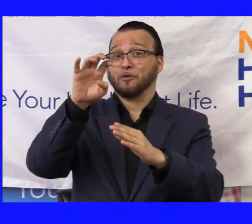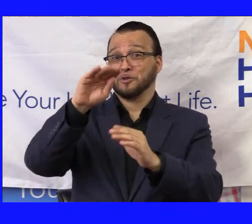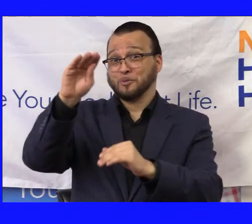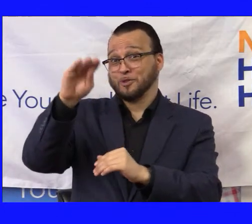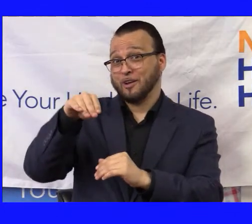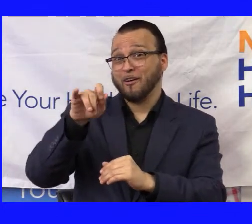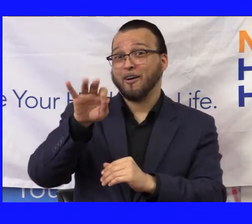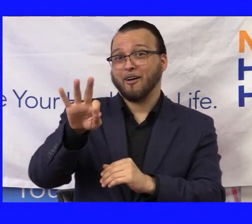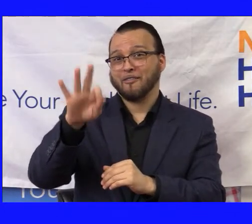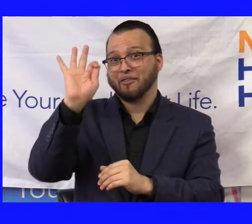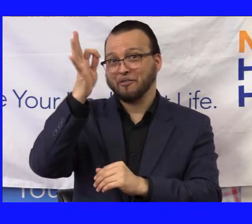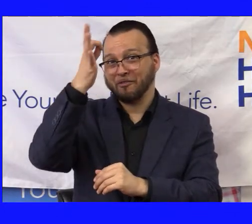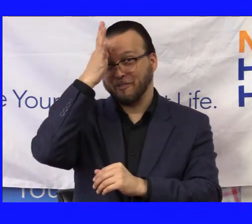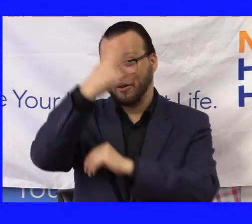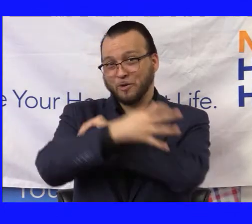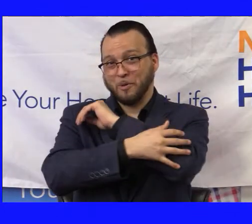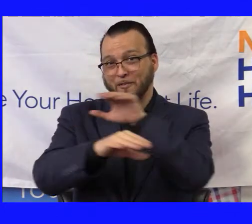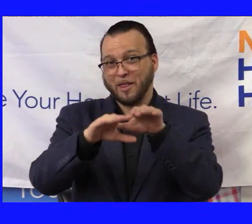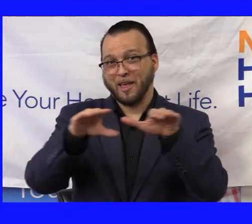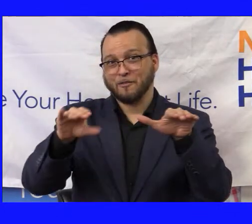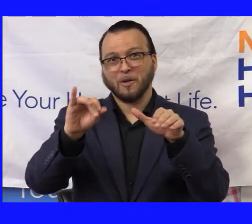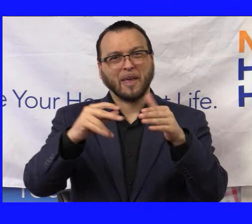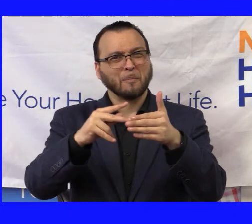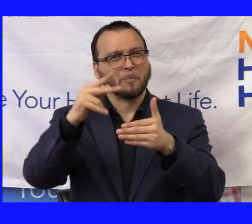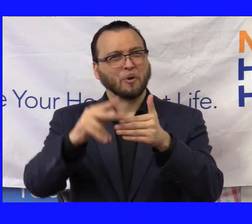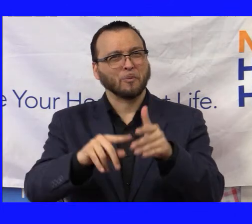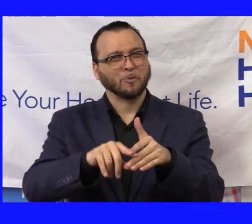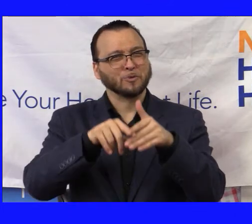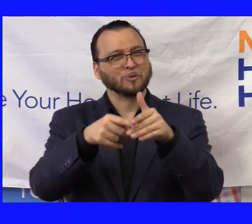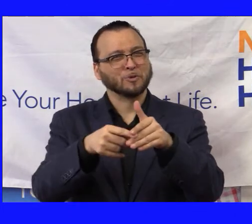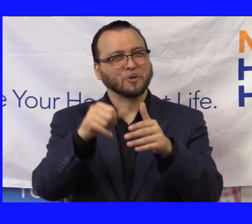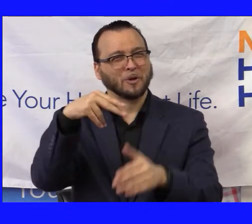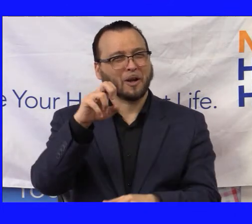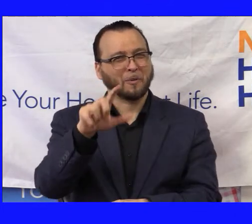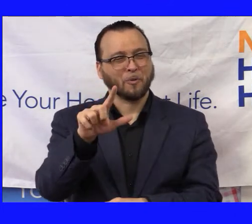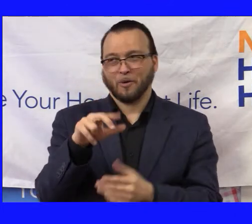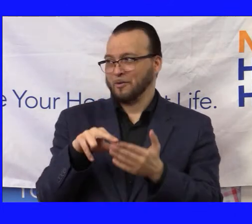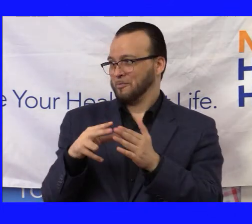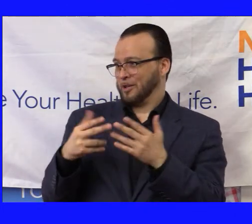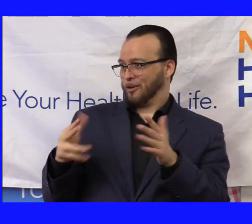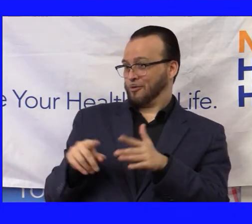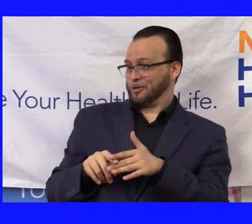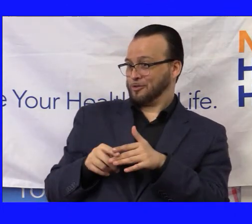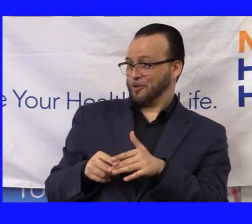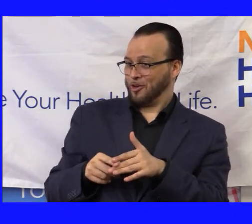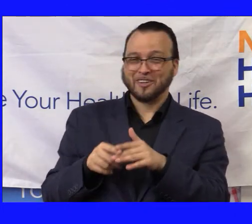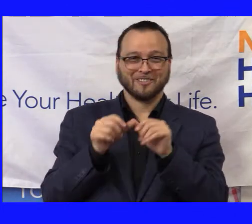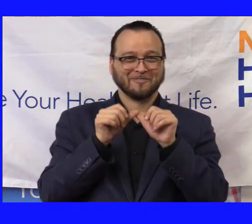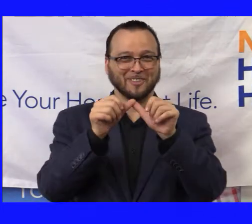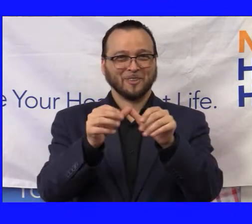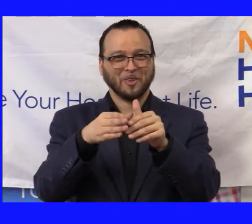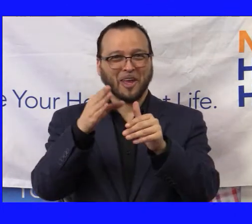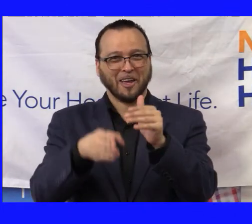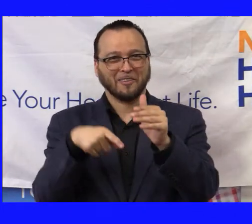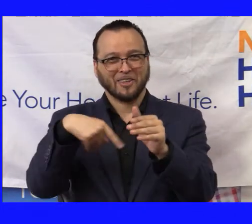federal poverty level. That program starts April, so it's already started through the end of this year.